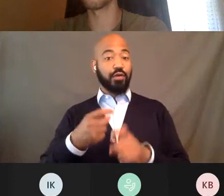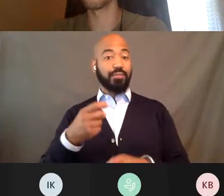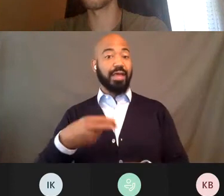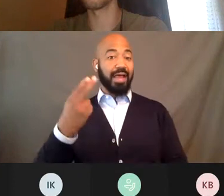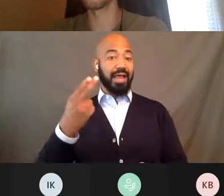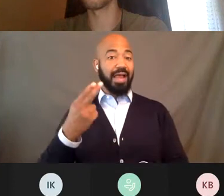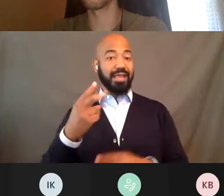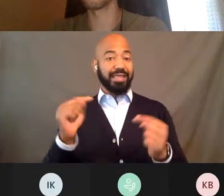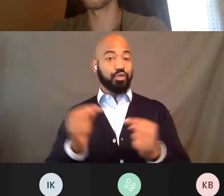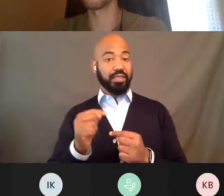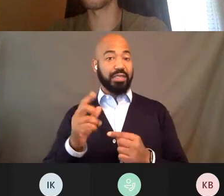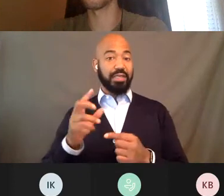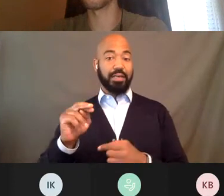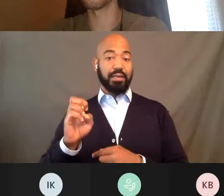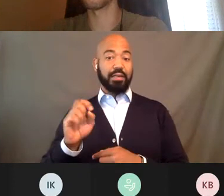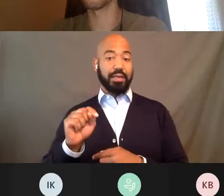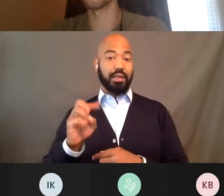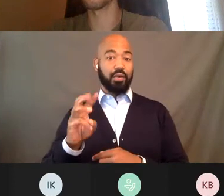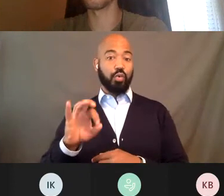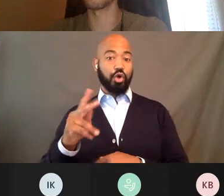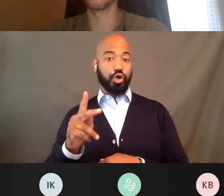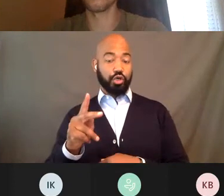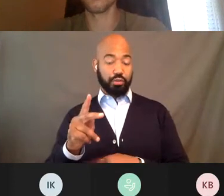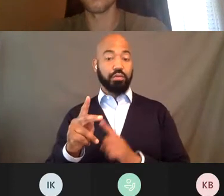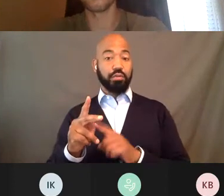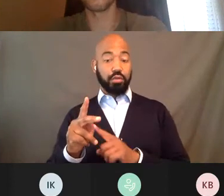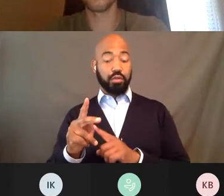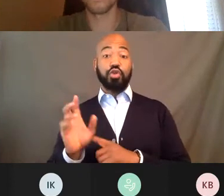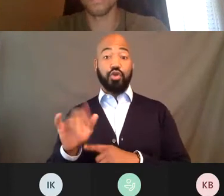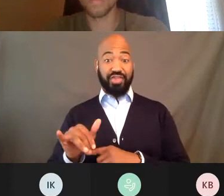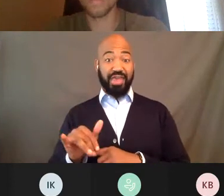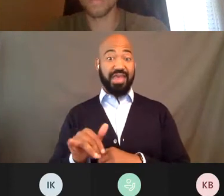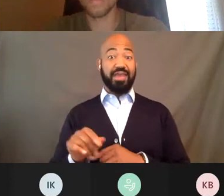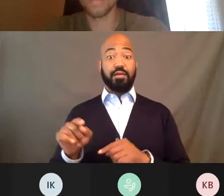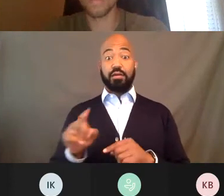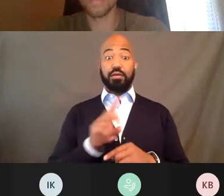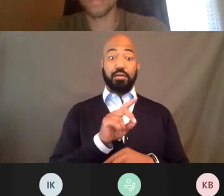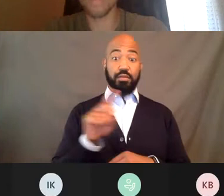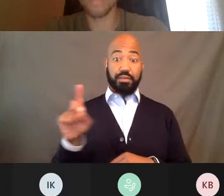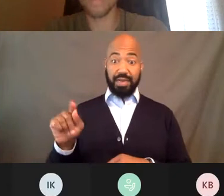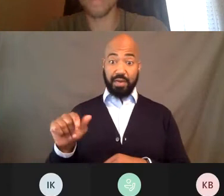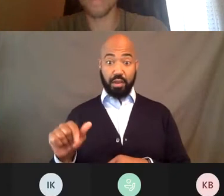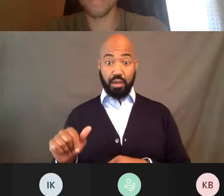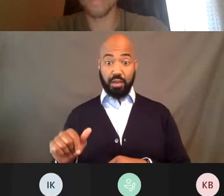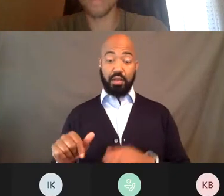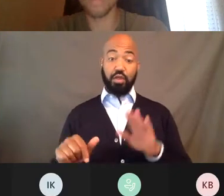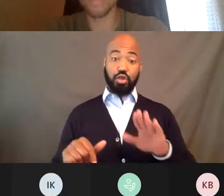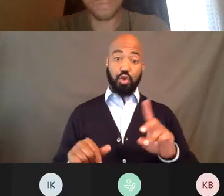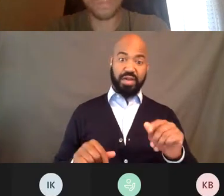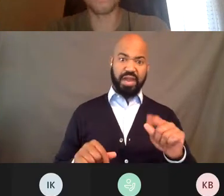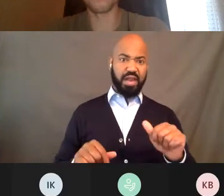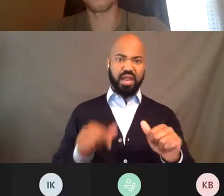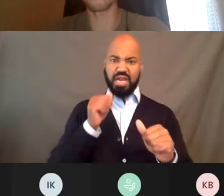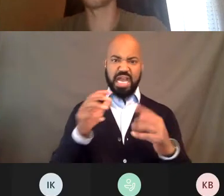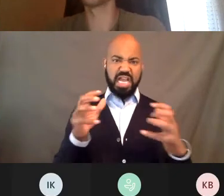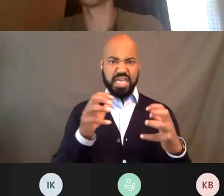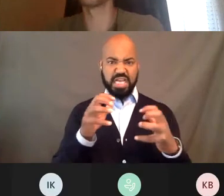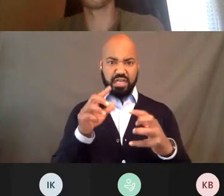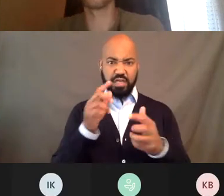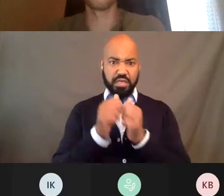and the research and the data that you've collected are go head to head. I'm more interested